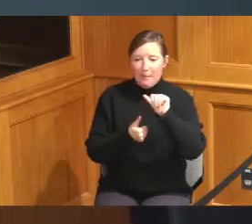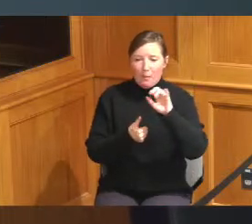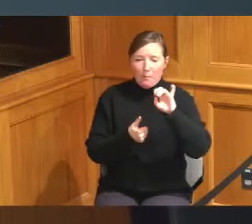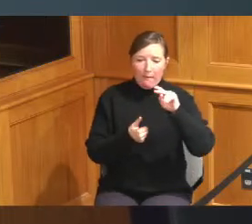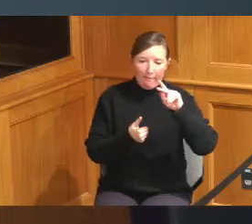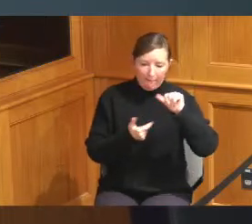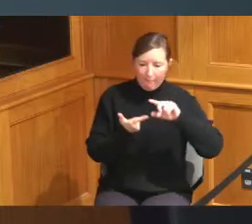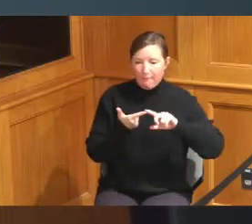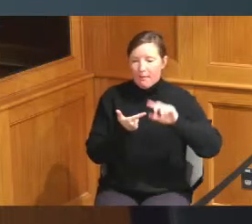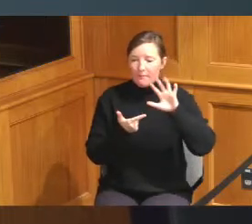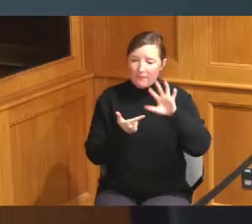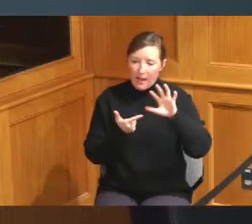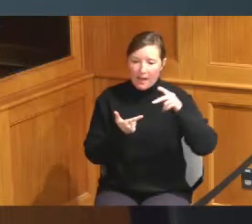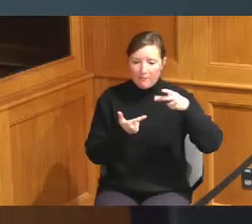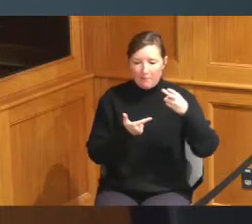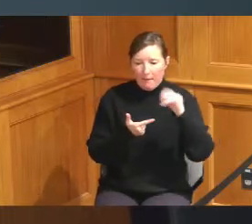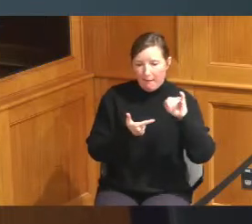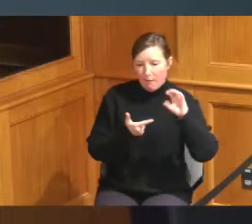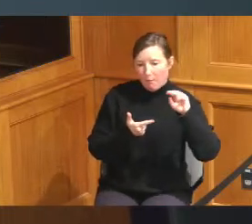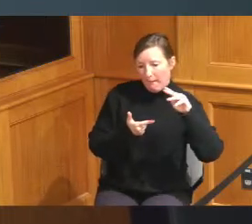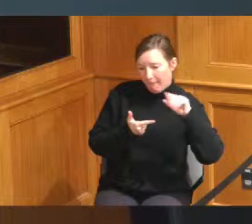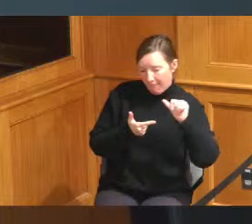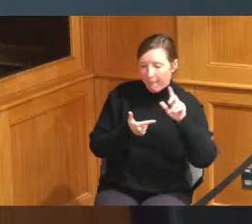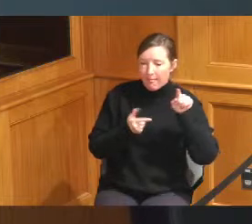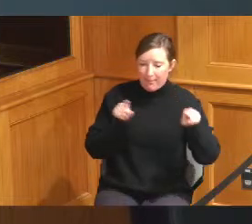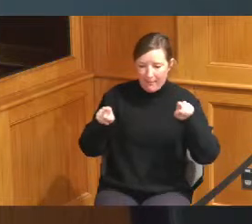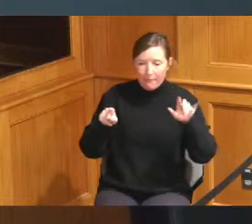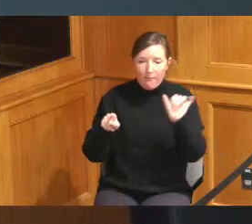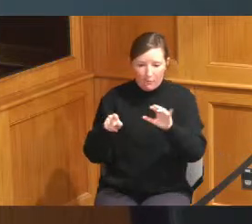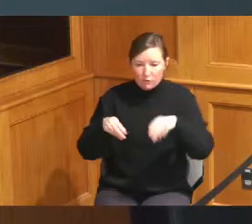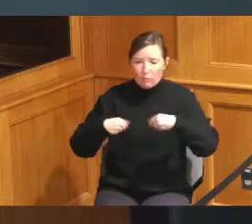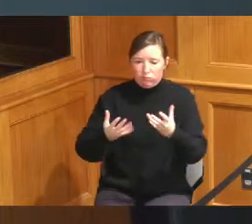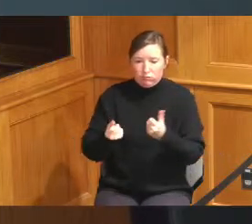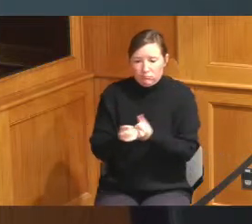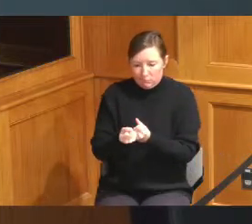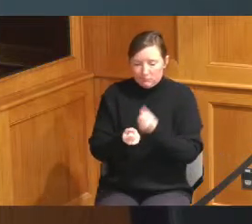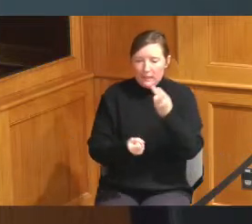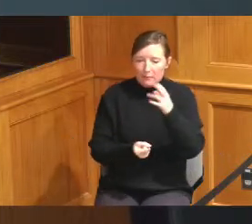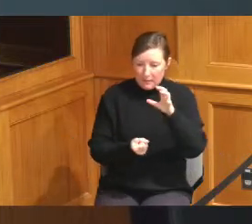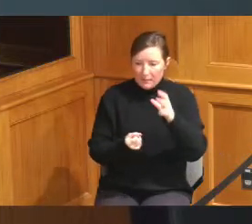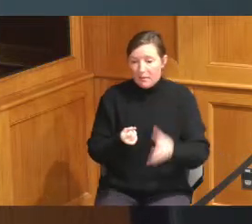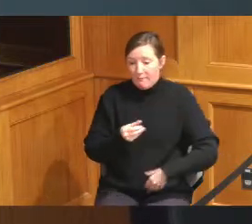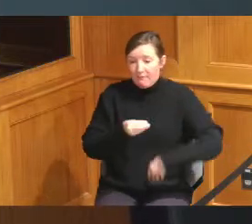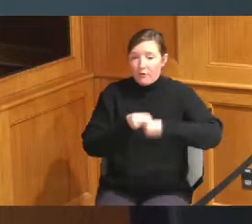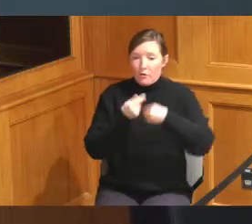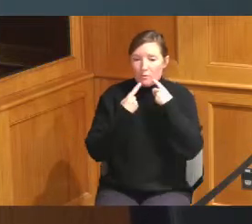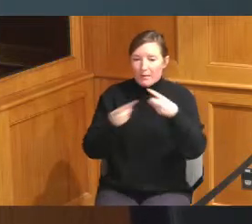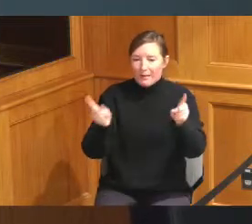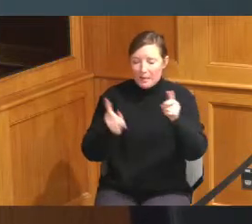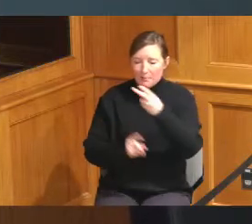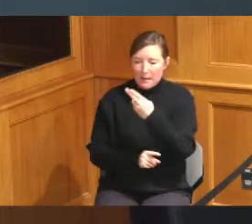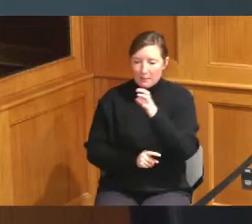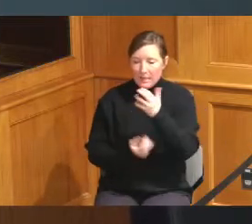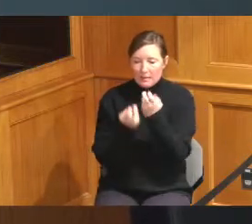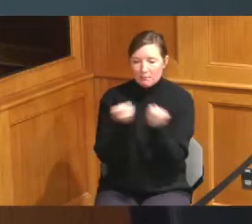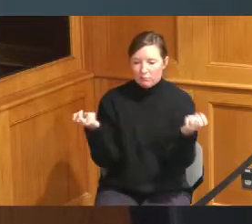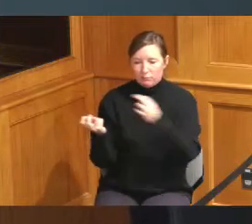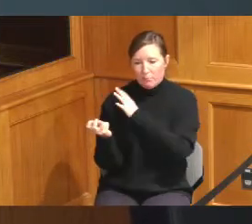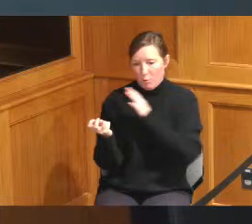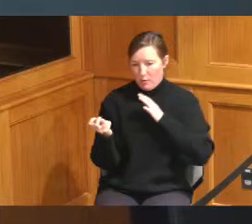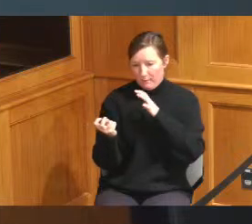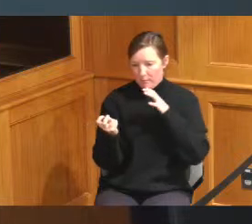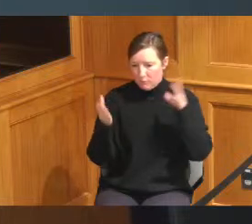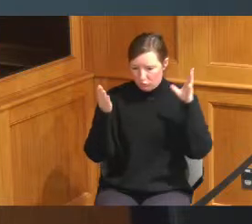Psi Omega, for their contributions to Hamilton County. Be it further proclaimed that the Hamilton County Board of Commissioners